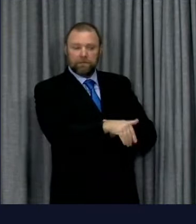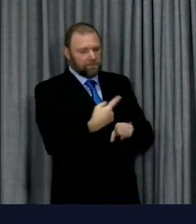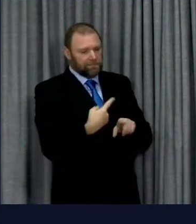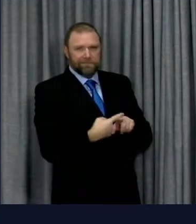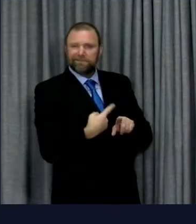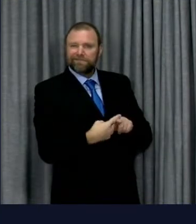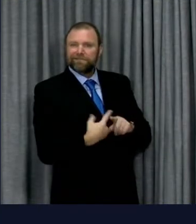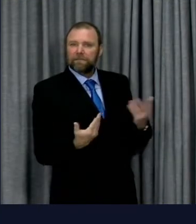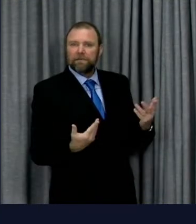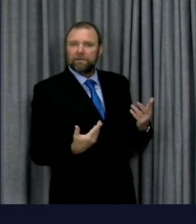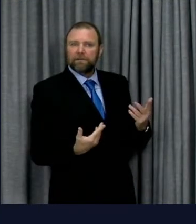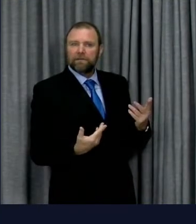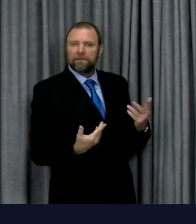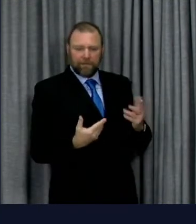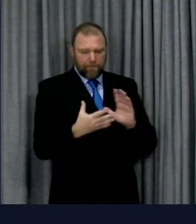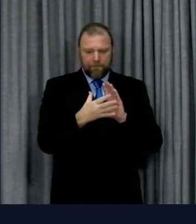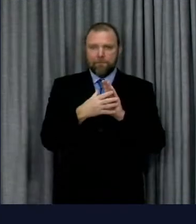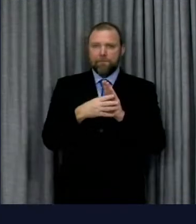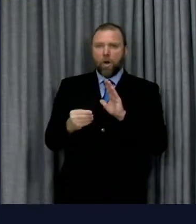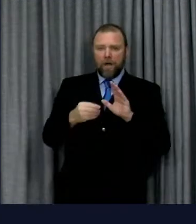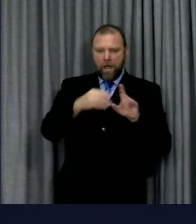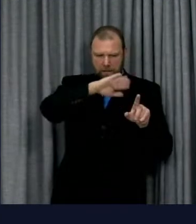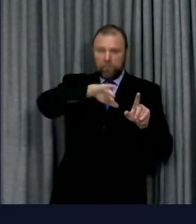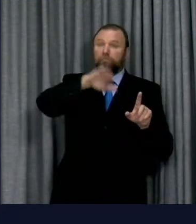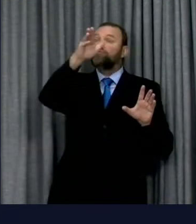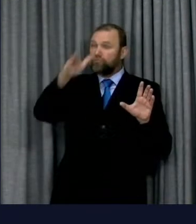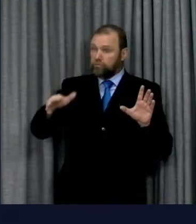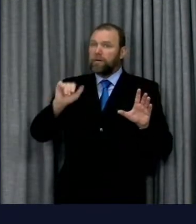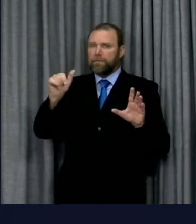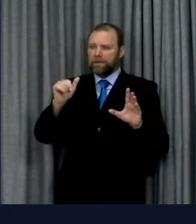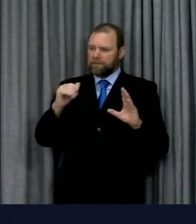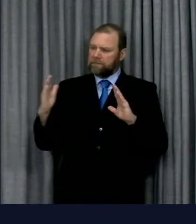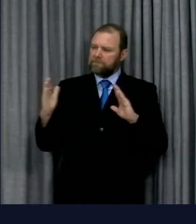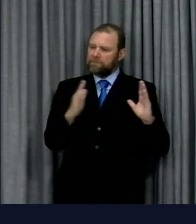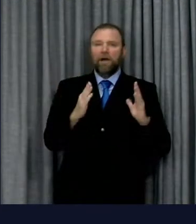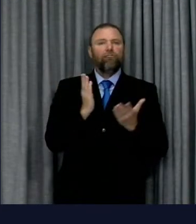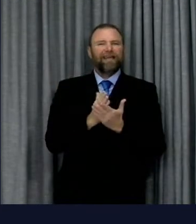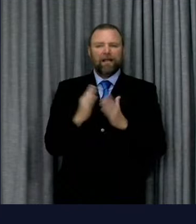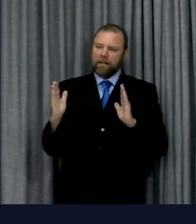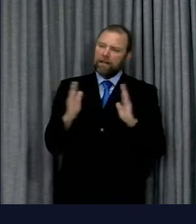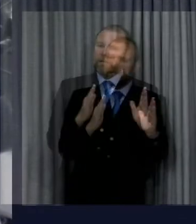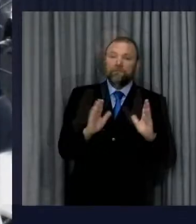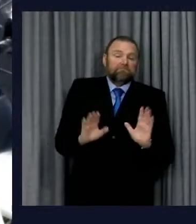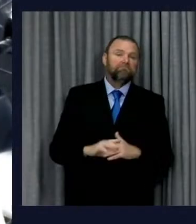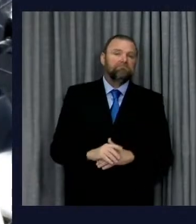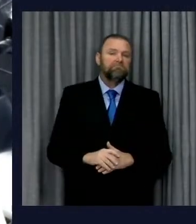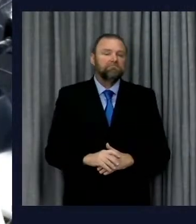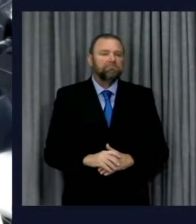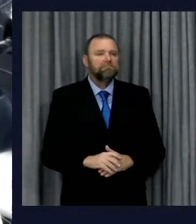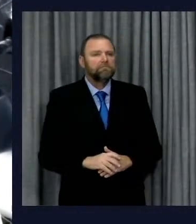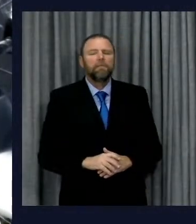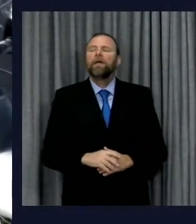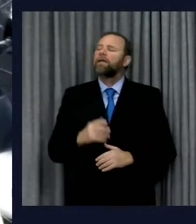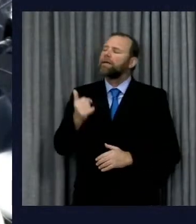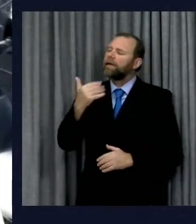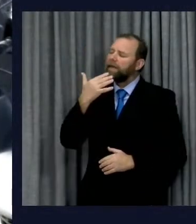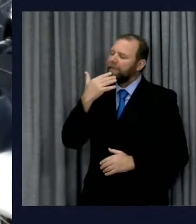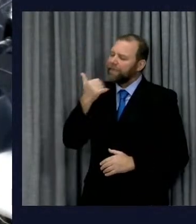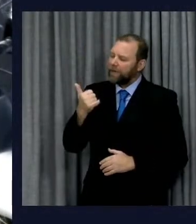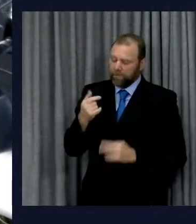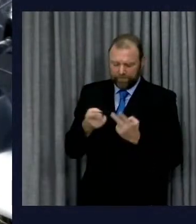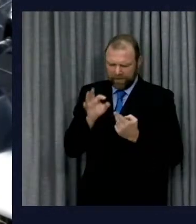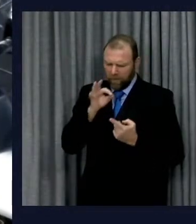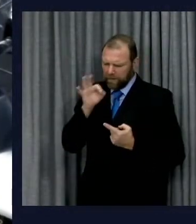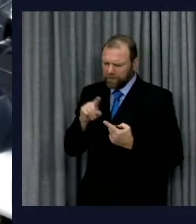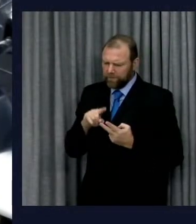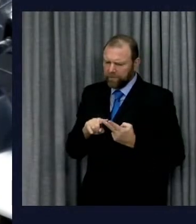in the wave came earlier than we originally expected. Thank you. And just another quick question. We've